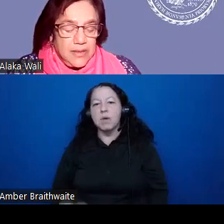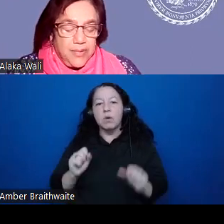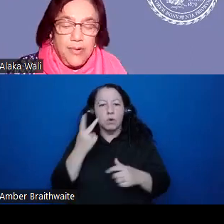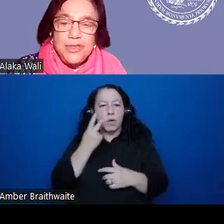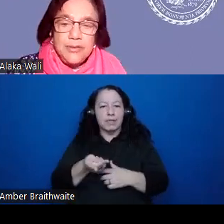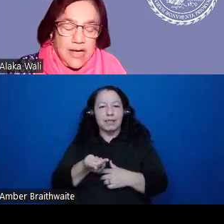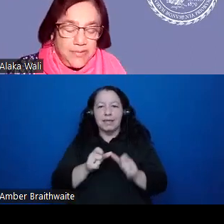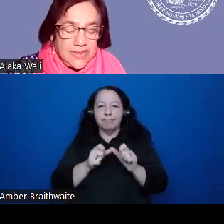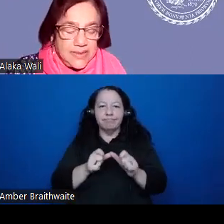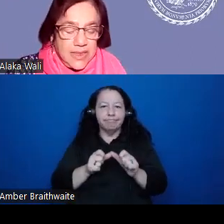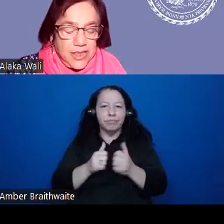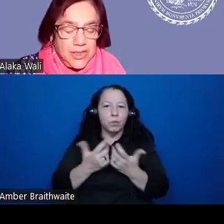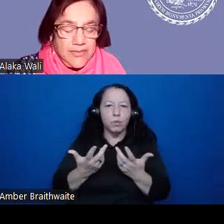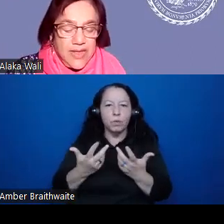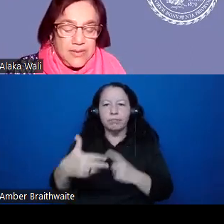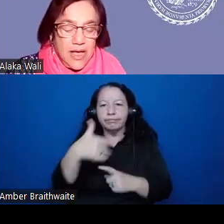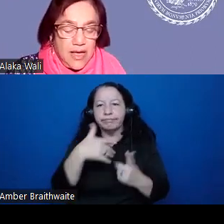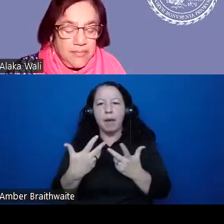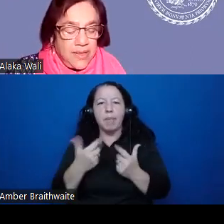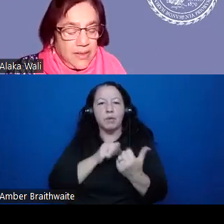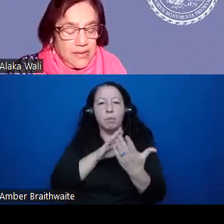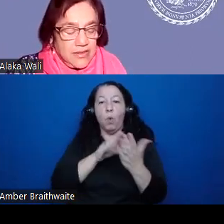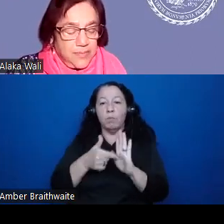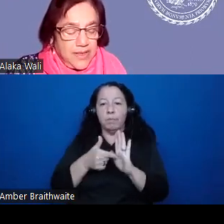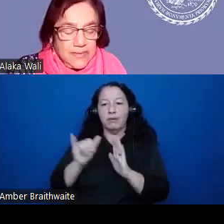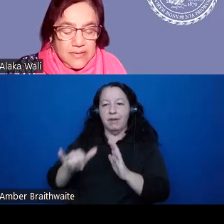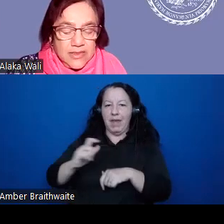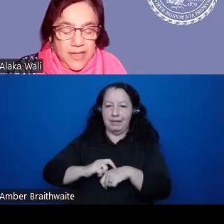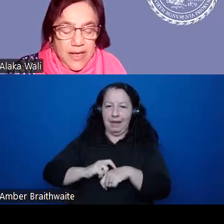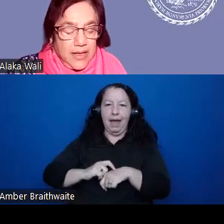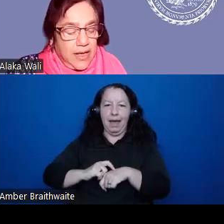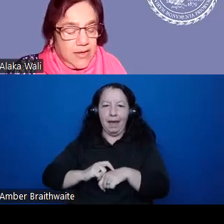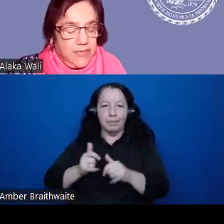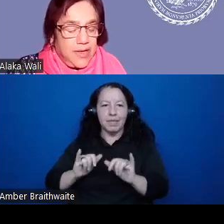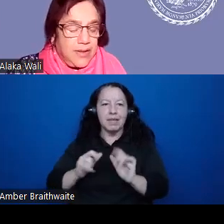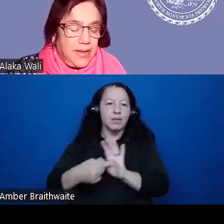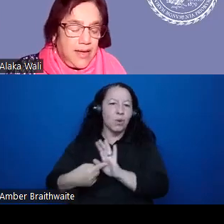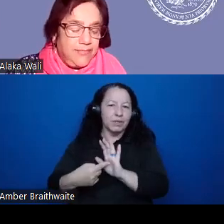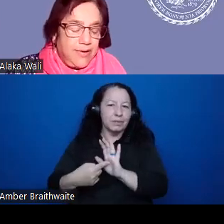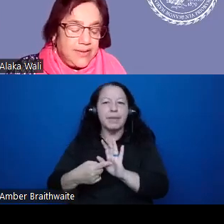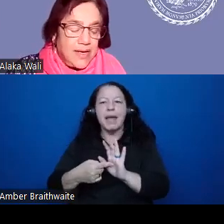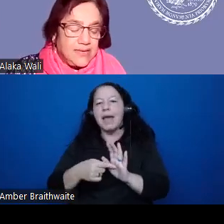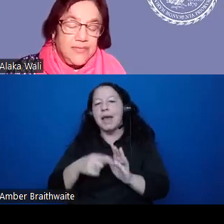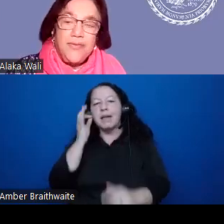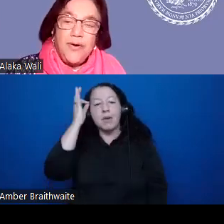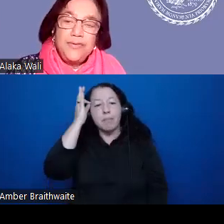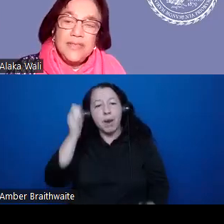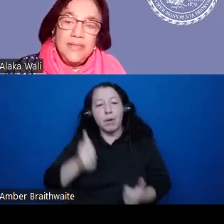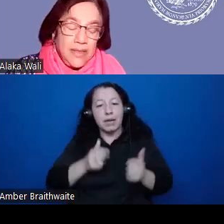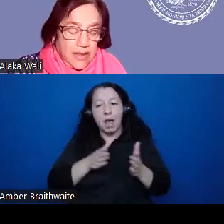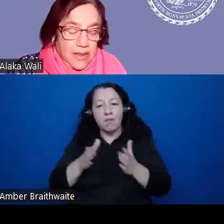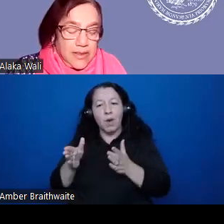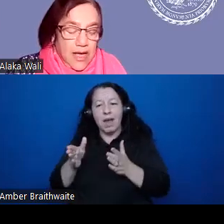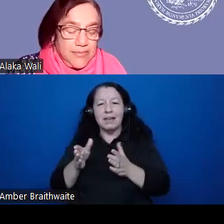ambiance and approach to representation of that time, displaying Native American lifeways as if